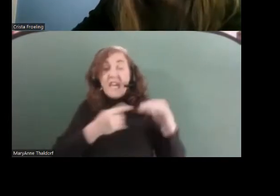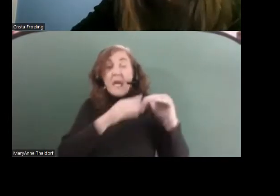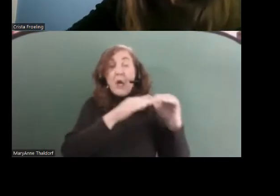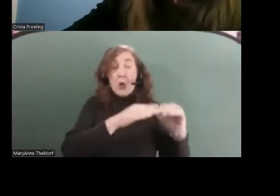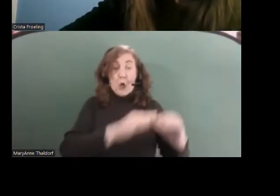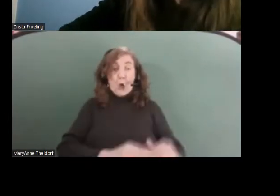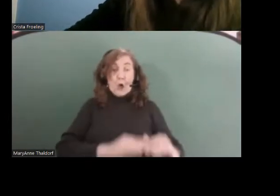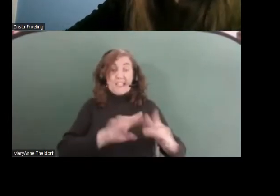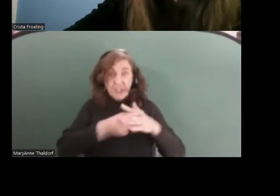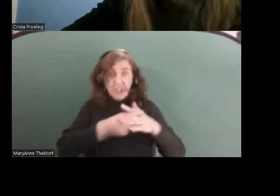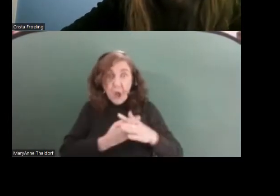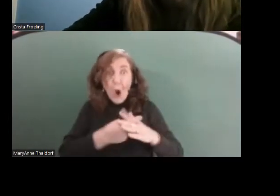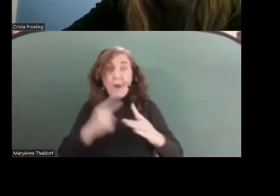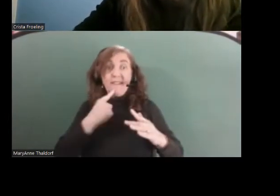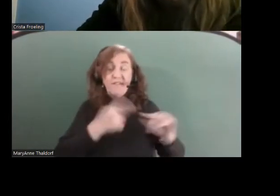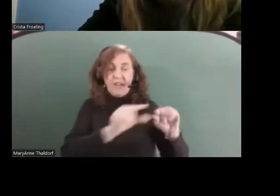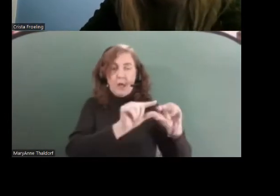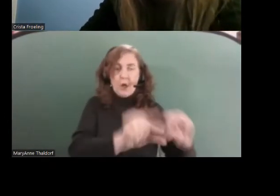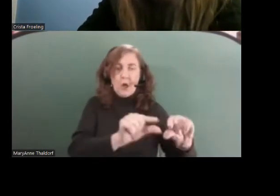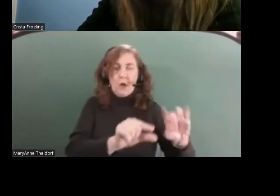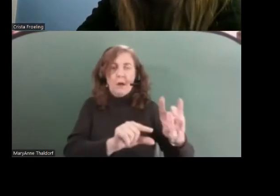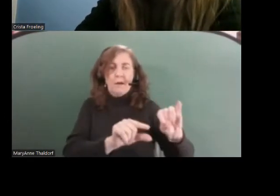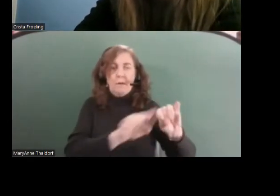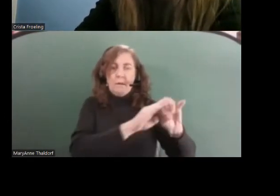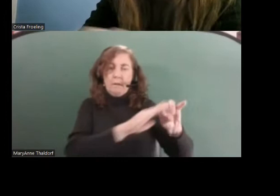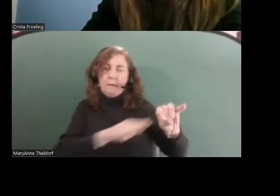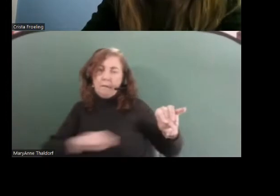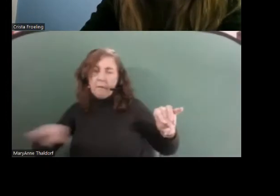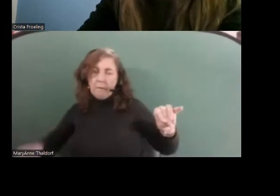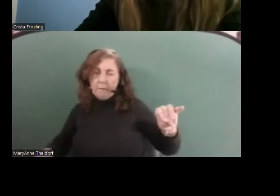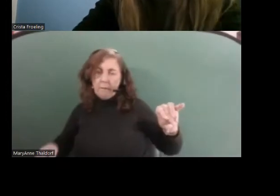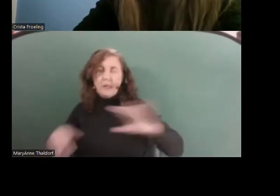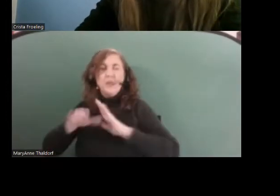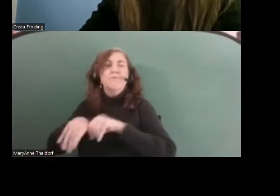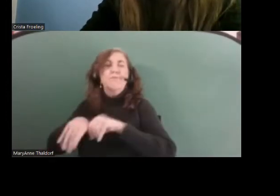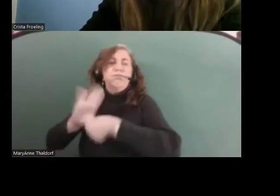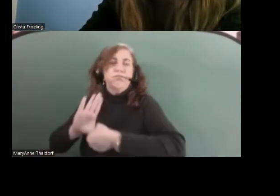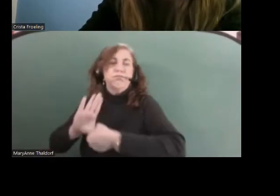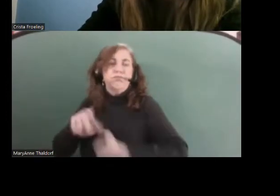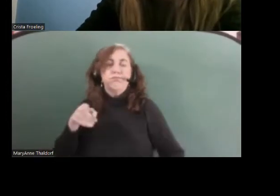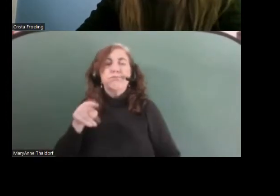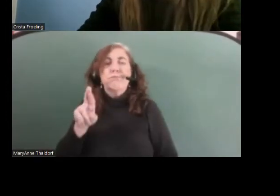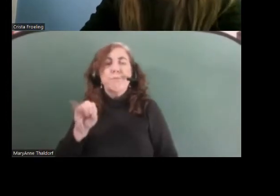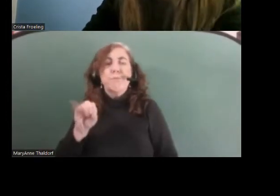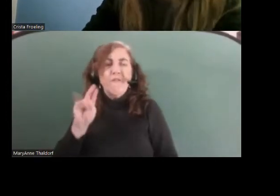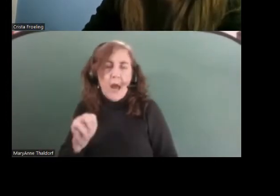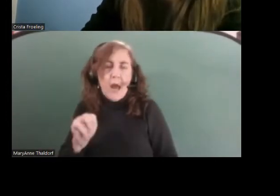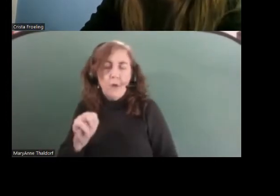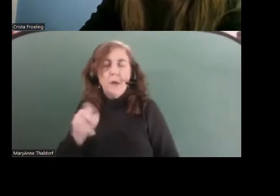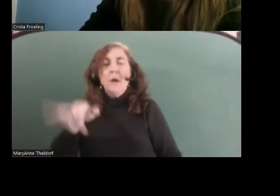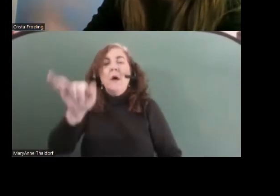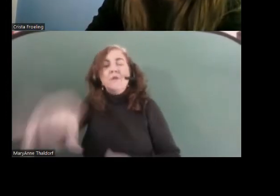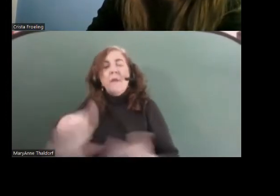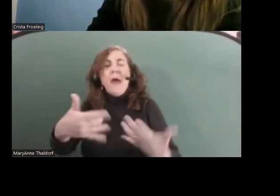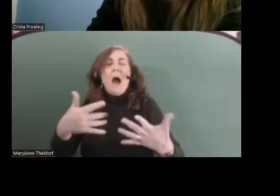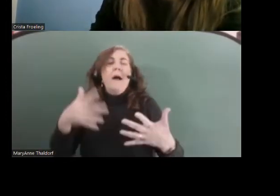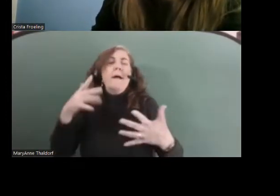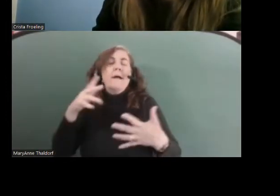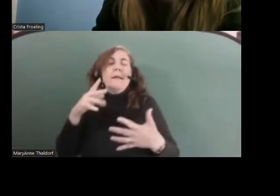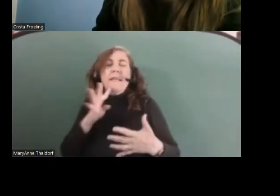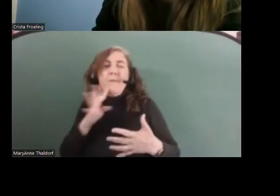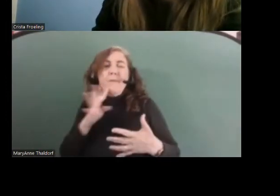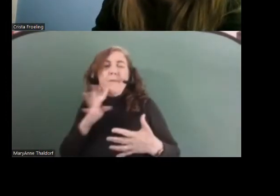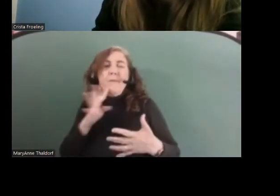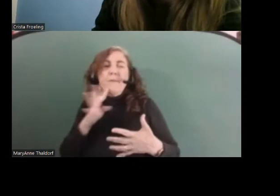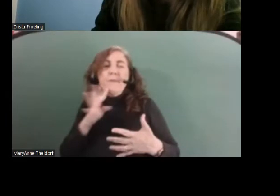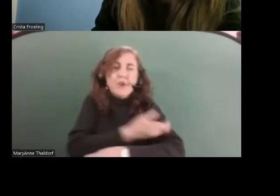And for both of those hearing losses, the speech information, speech energy, the speech frequencies are out of